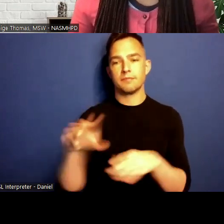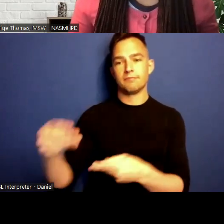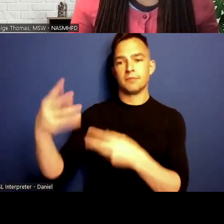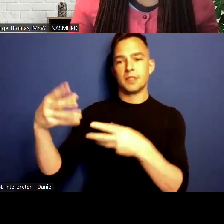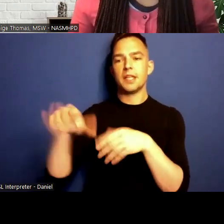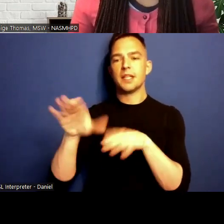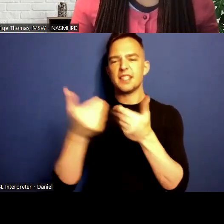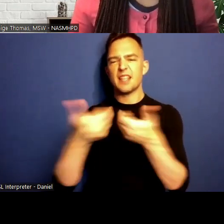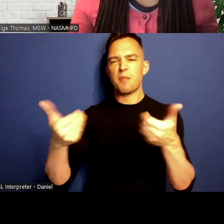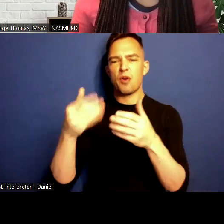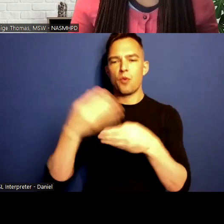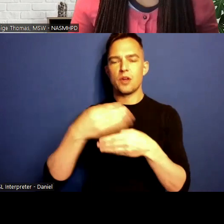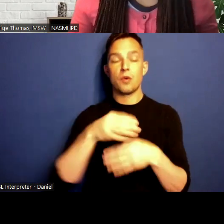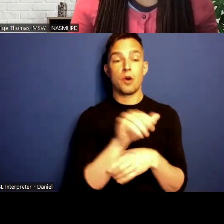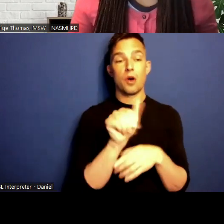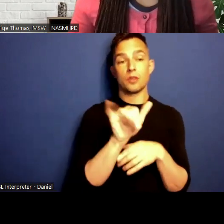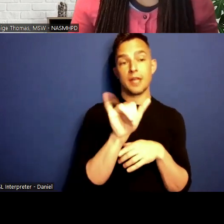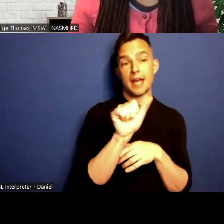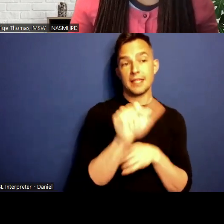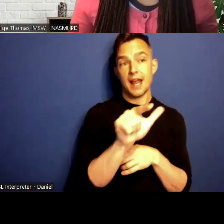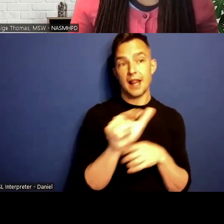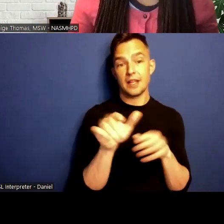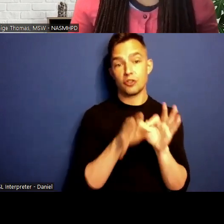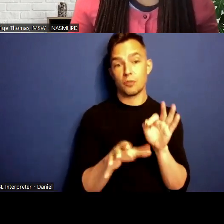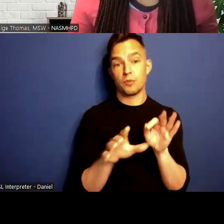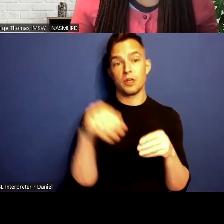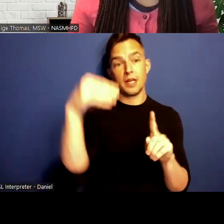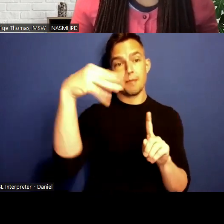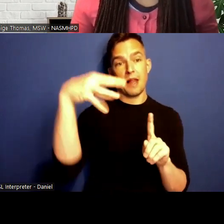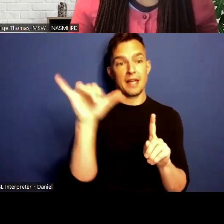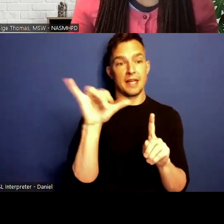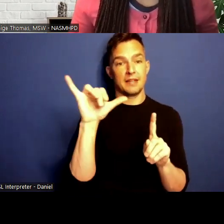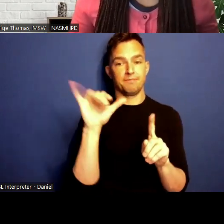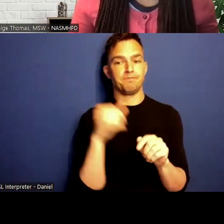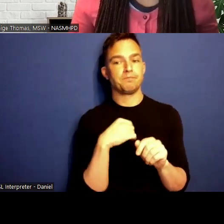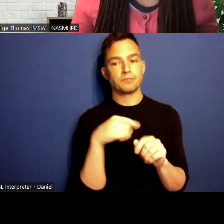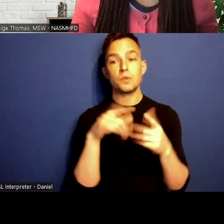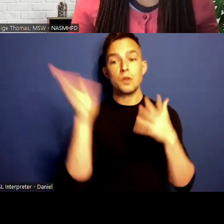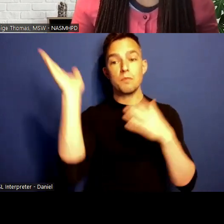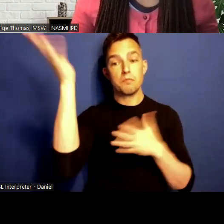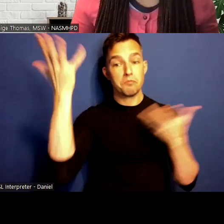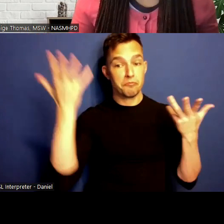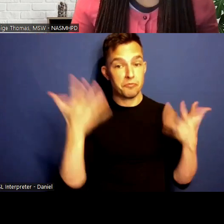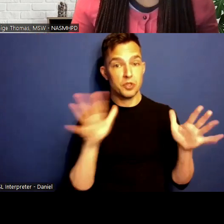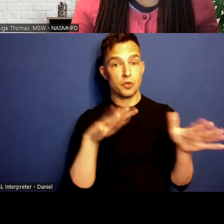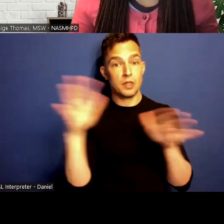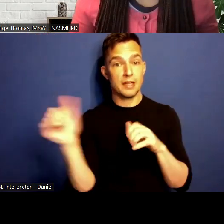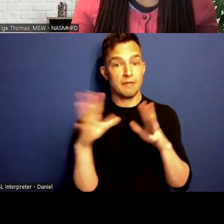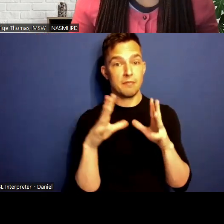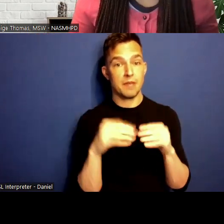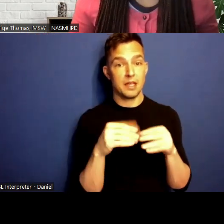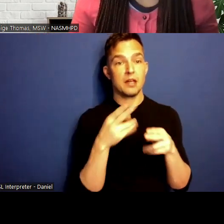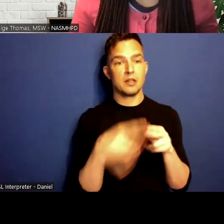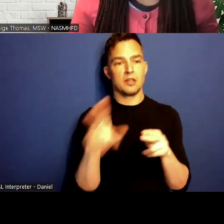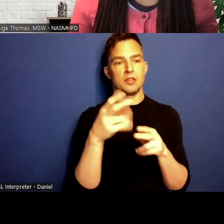ASL interpreter who is spotlit on your screen. When the presentation ends and you leave the meeting, a brief survey will show